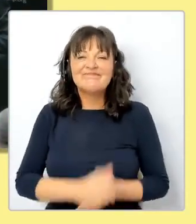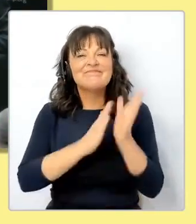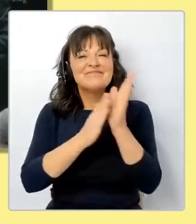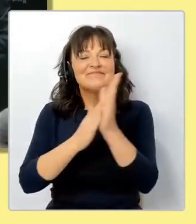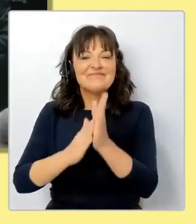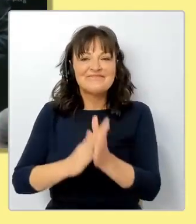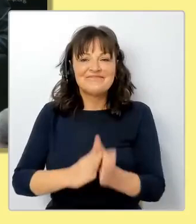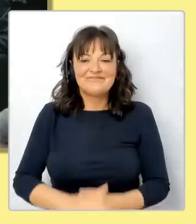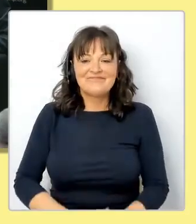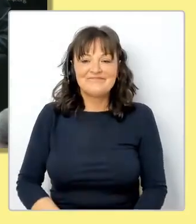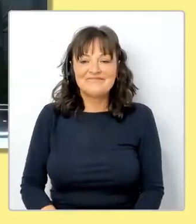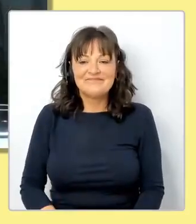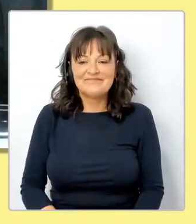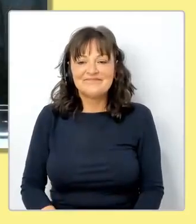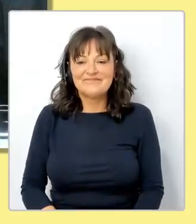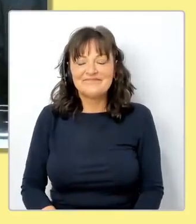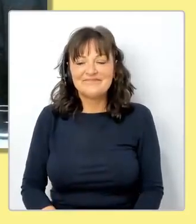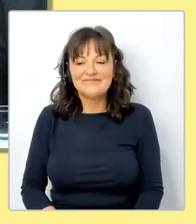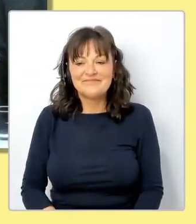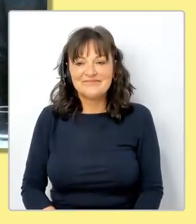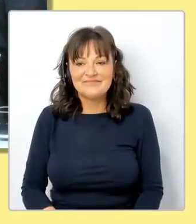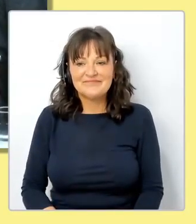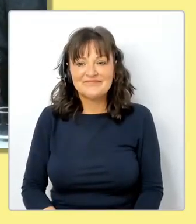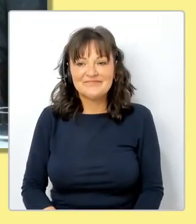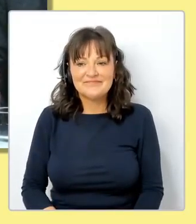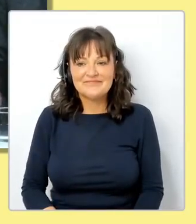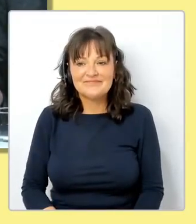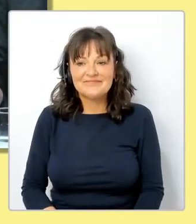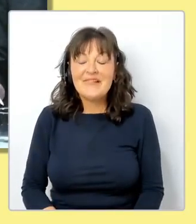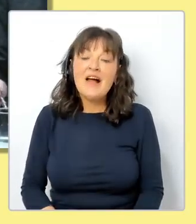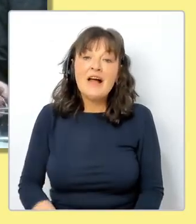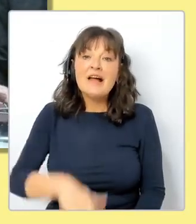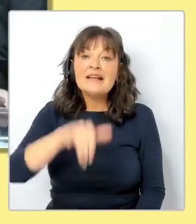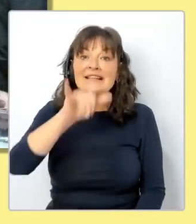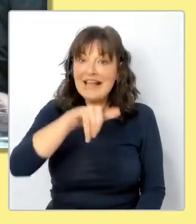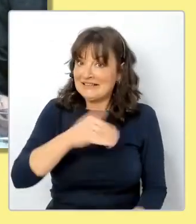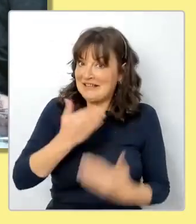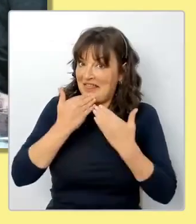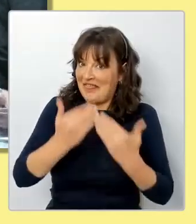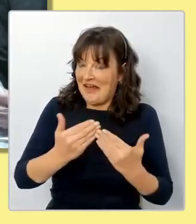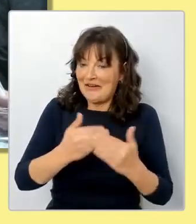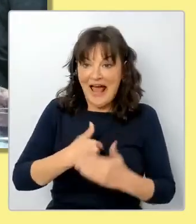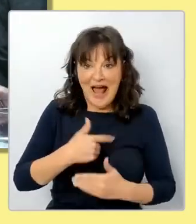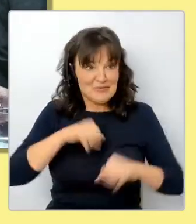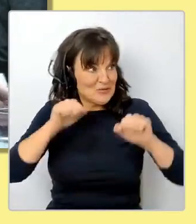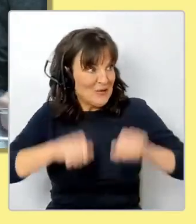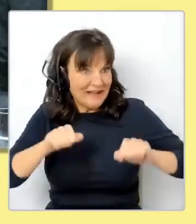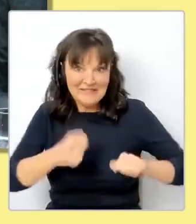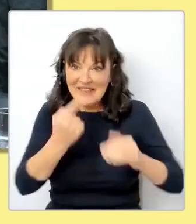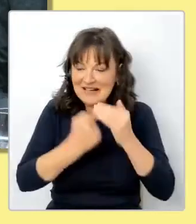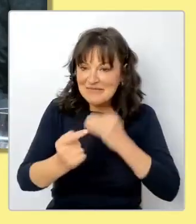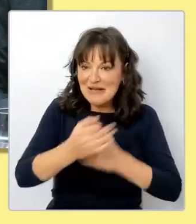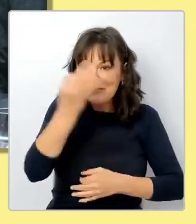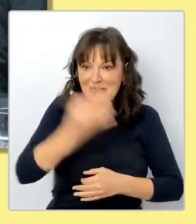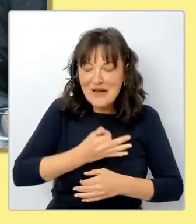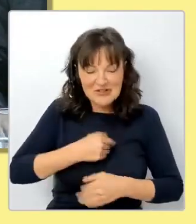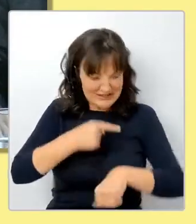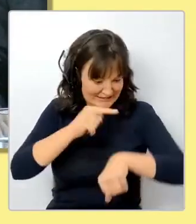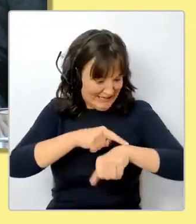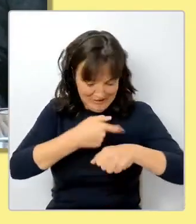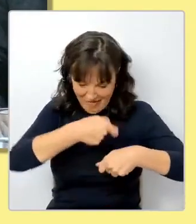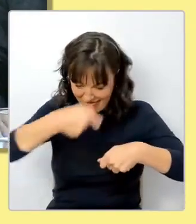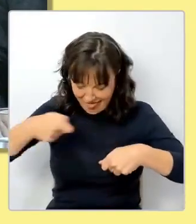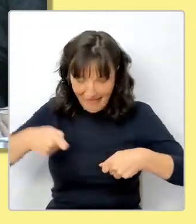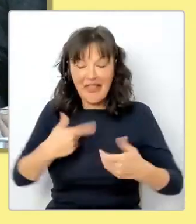Ash? Yes, thank you. I was waiting for the independence question, and I can't believe we got so far into this meeting without it coming